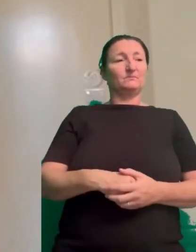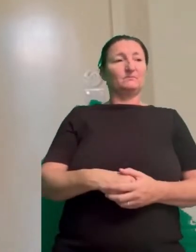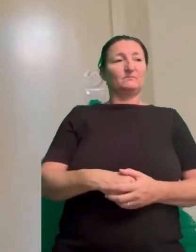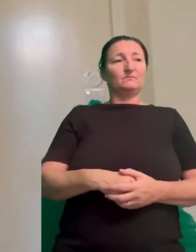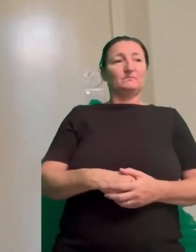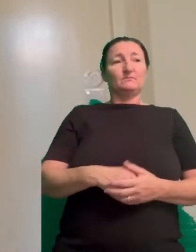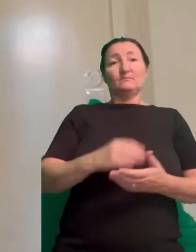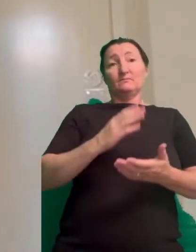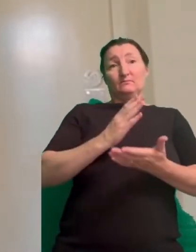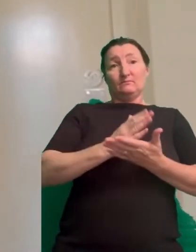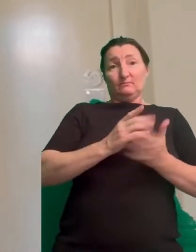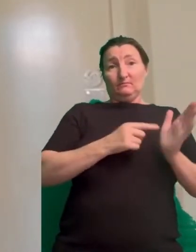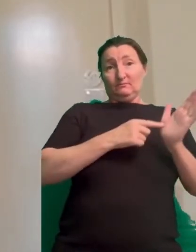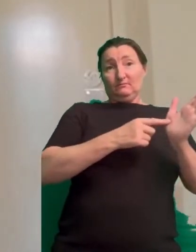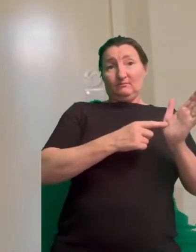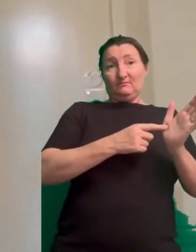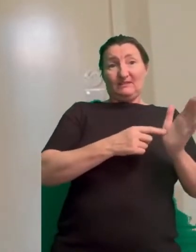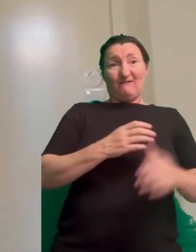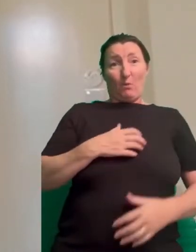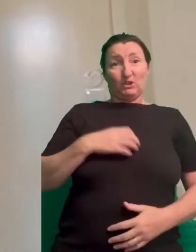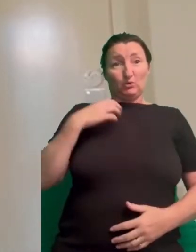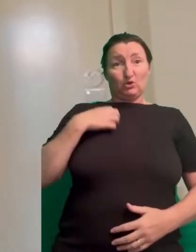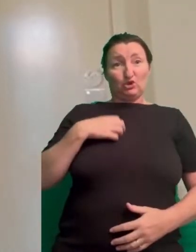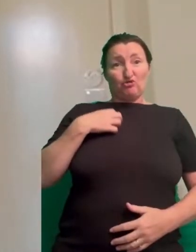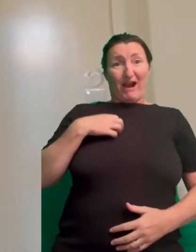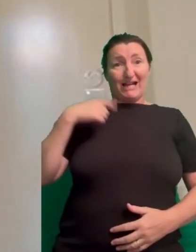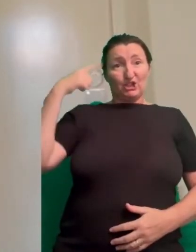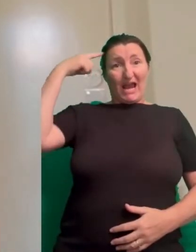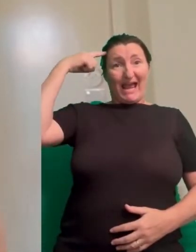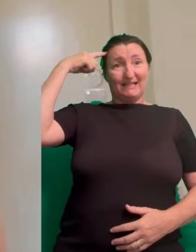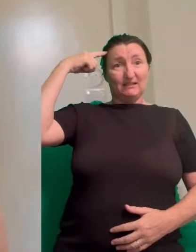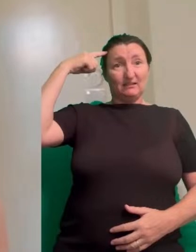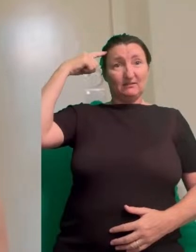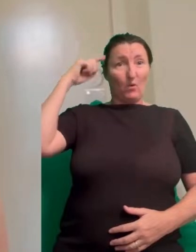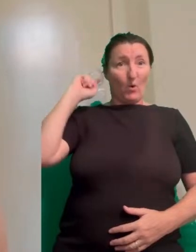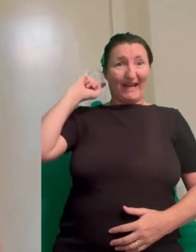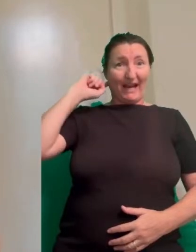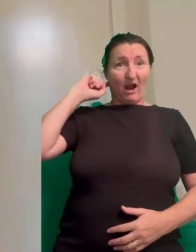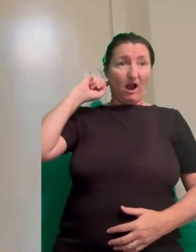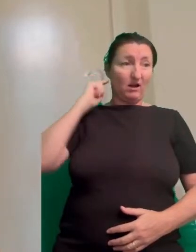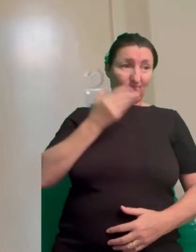head or my ear or anywhere else I can't reach.